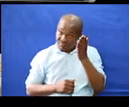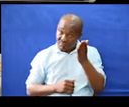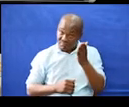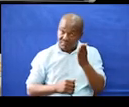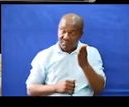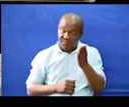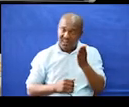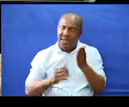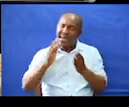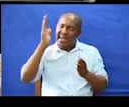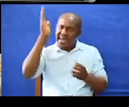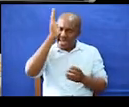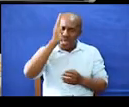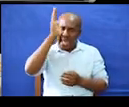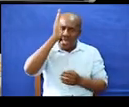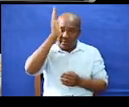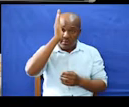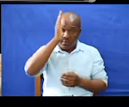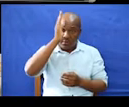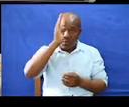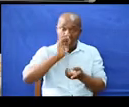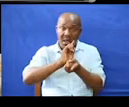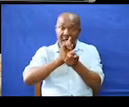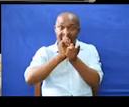Early evolutionary theories.